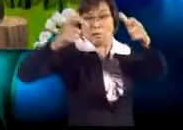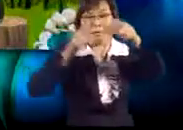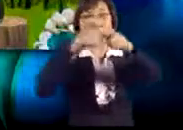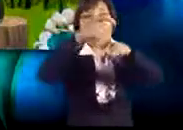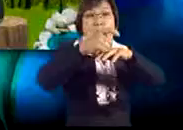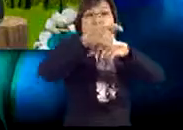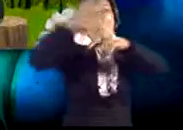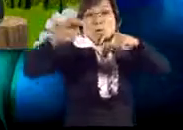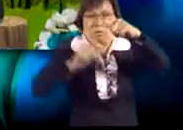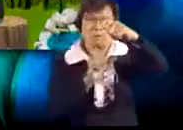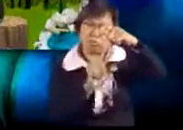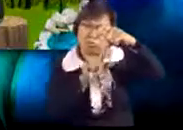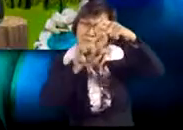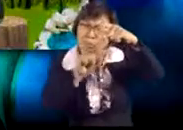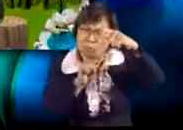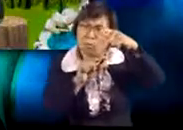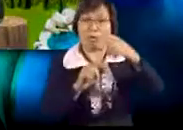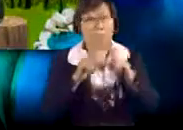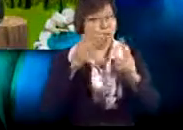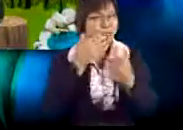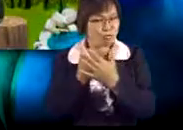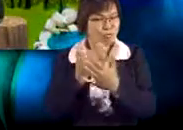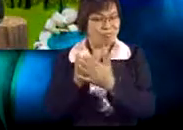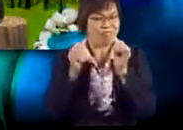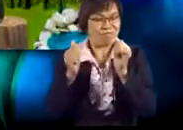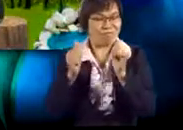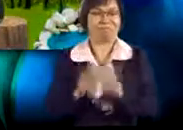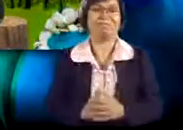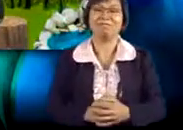the denominator 4. Very good, Nick.